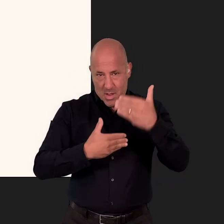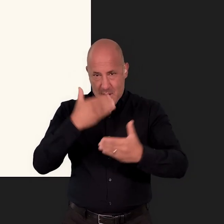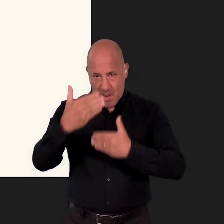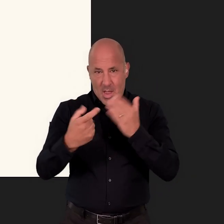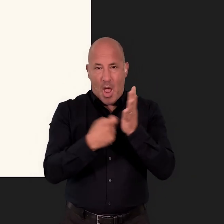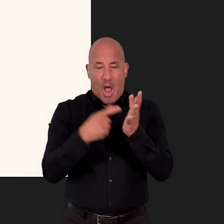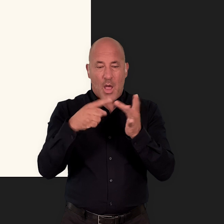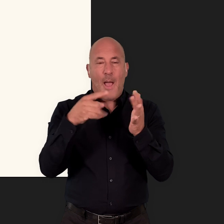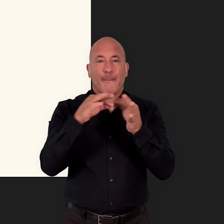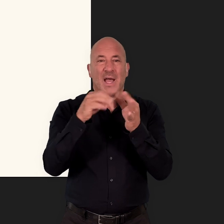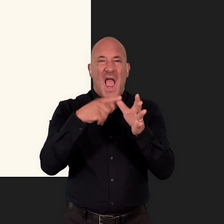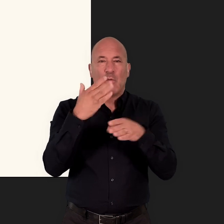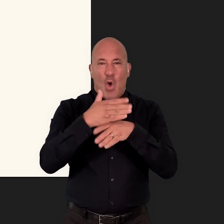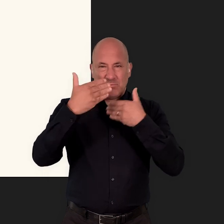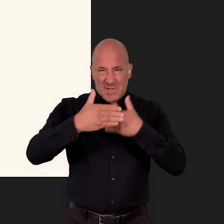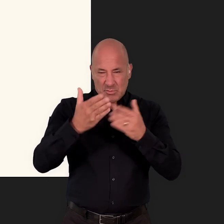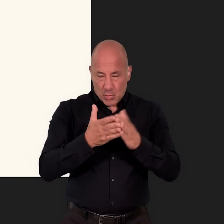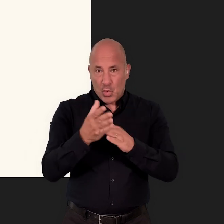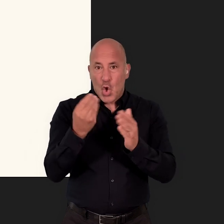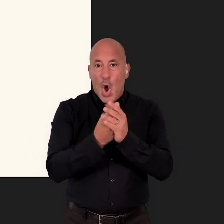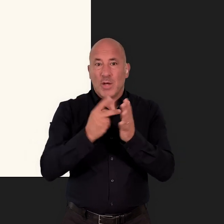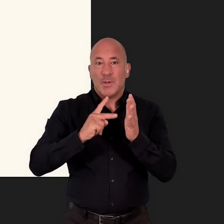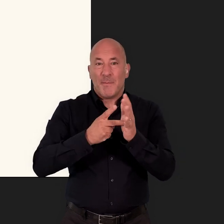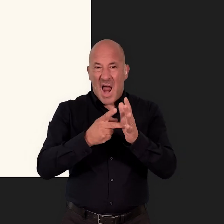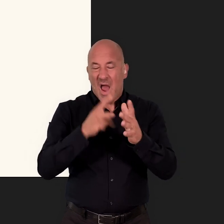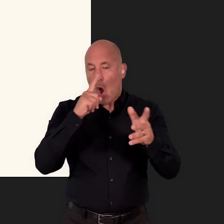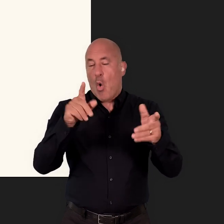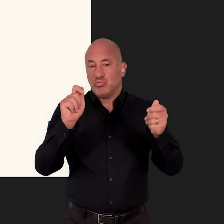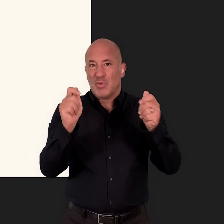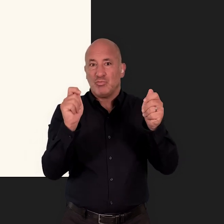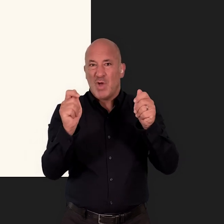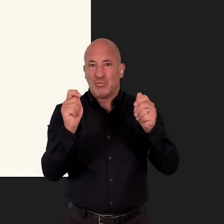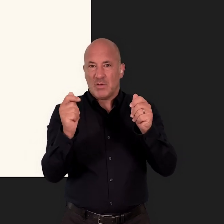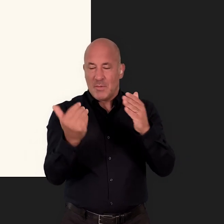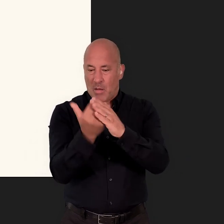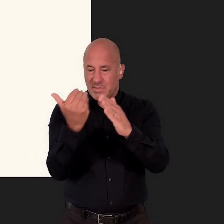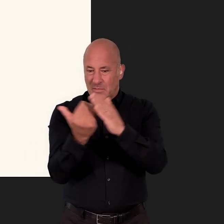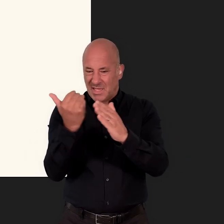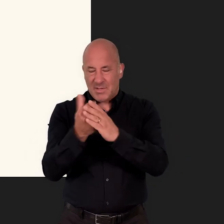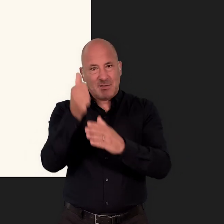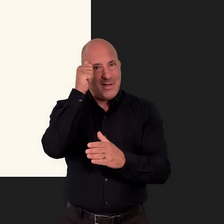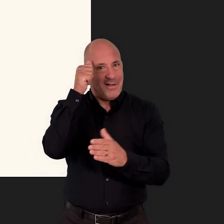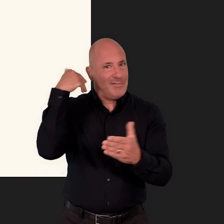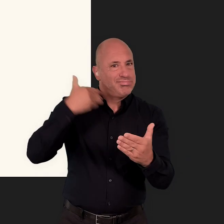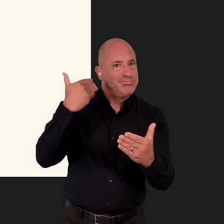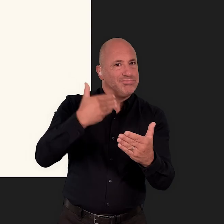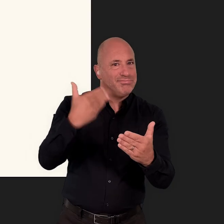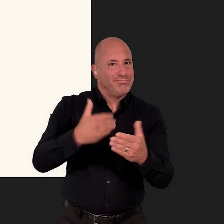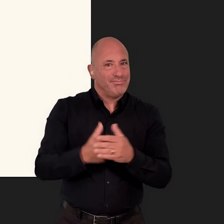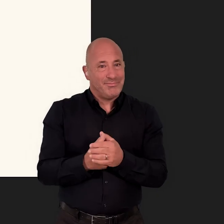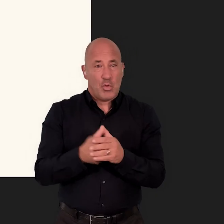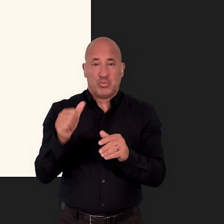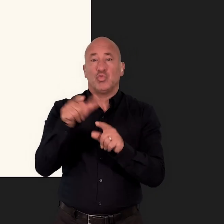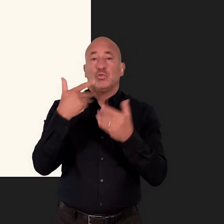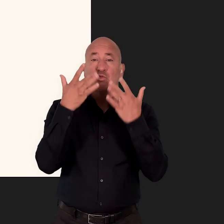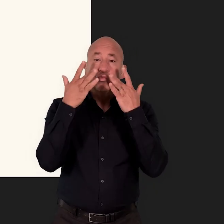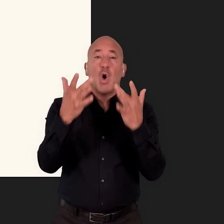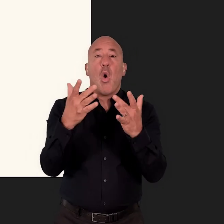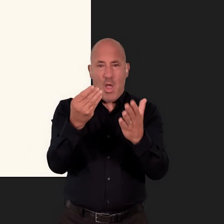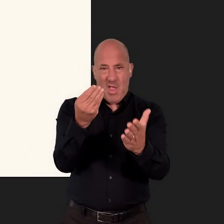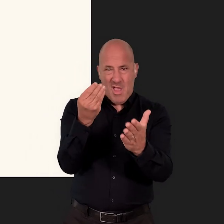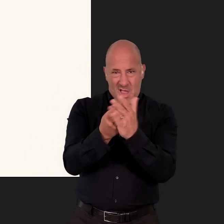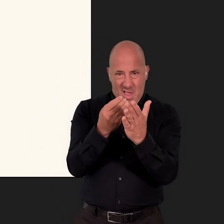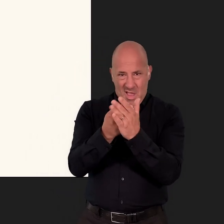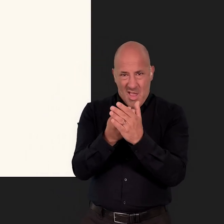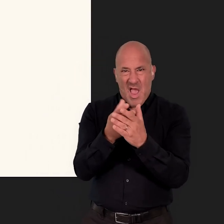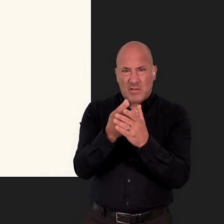through your project and REBA work stages, the cost plan should be updated to reflect the latest information. Your cost plan should